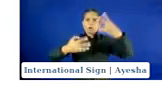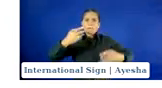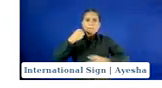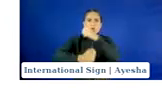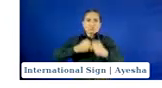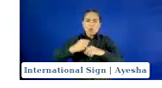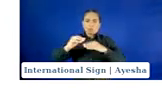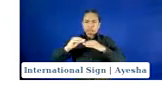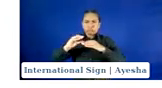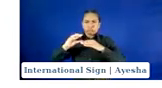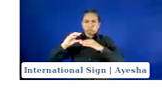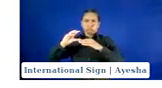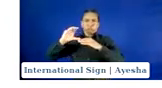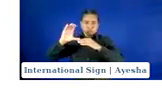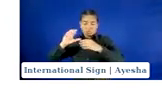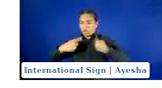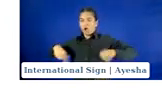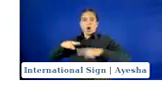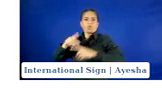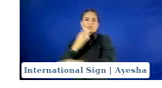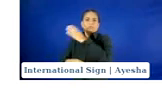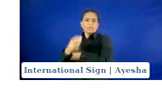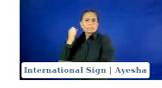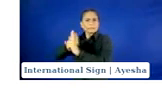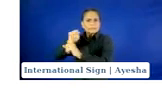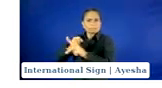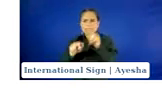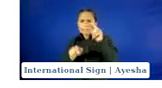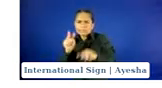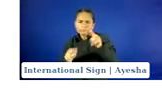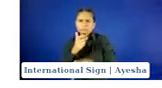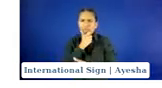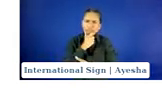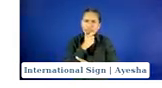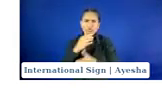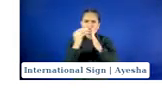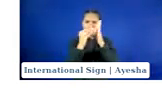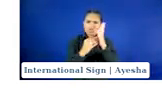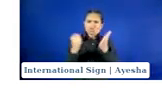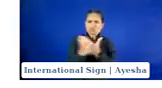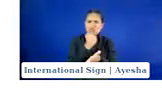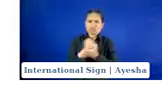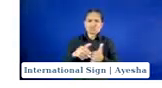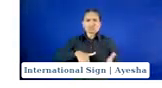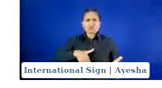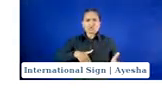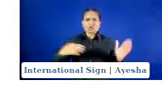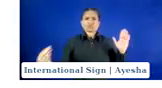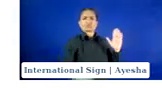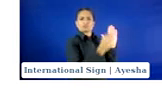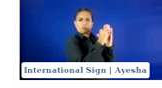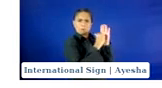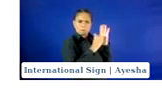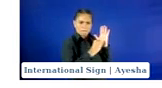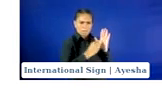in the participation of persons with disabilities themselves. And you can see we have a young lady who is supporting us